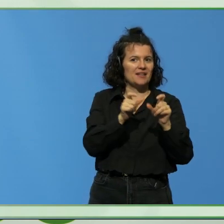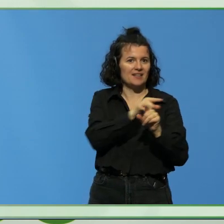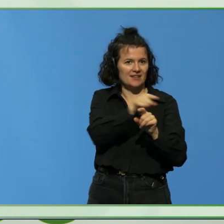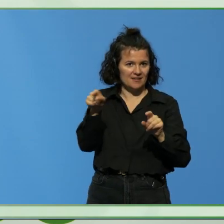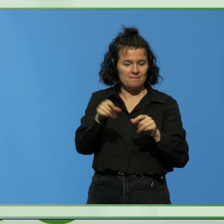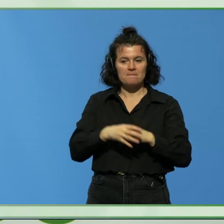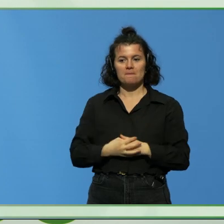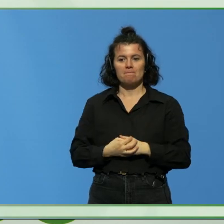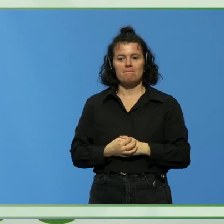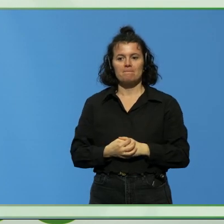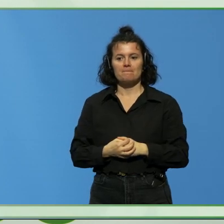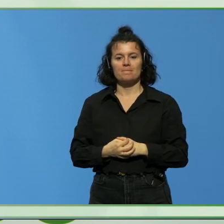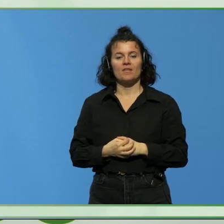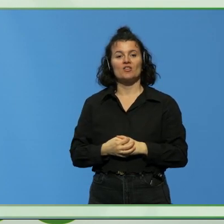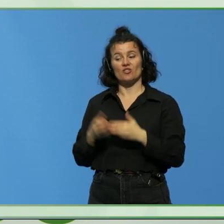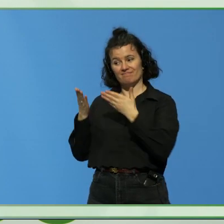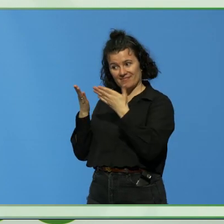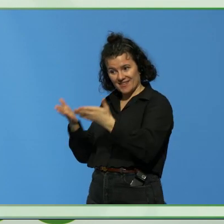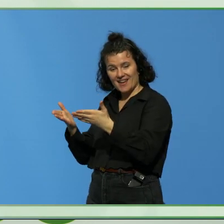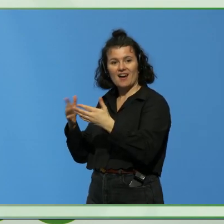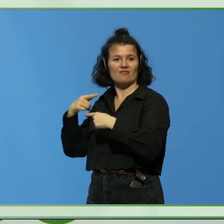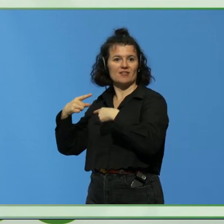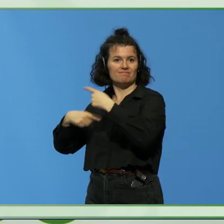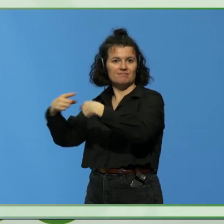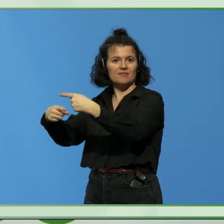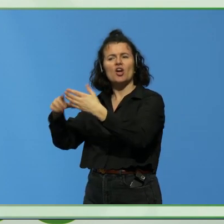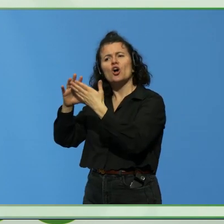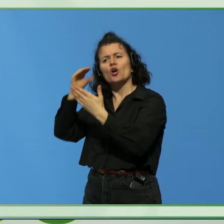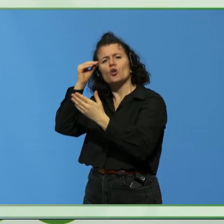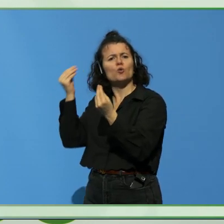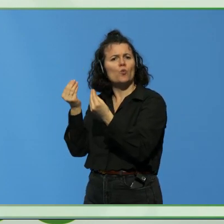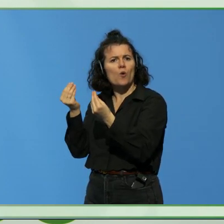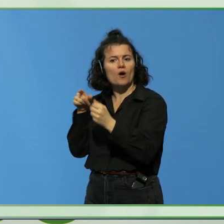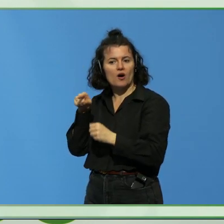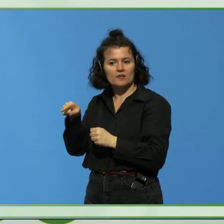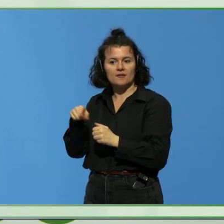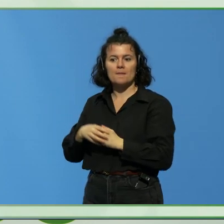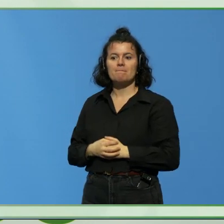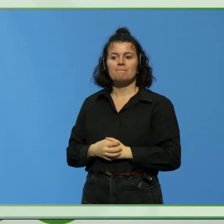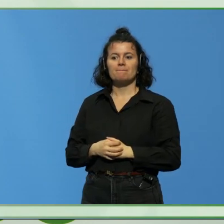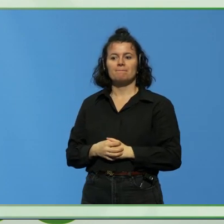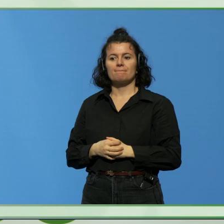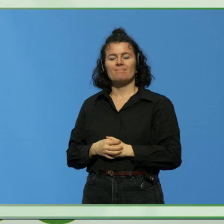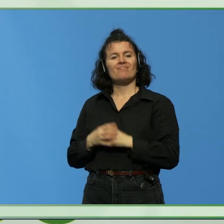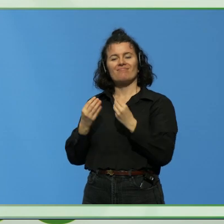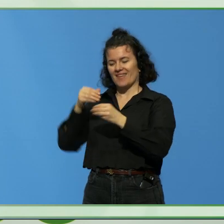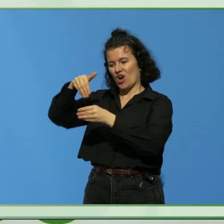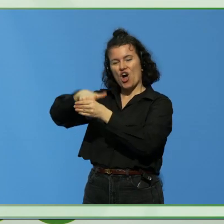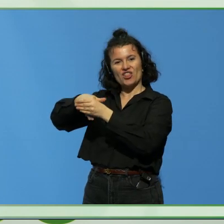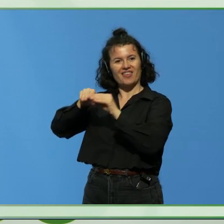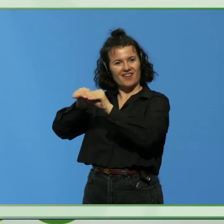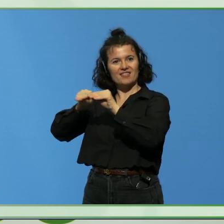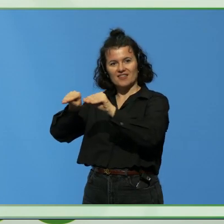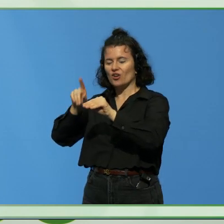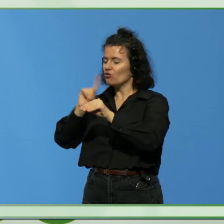process is, again, that it's not so much about the content. Ultimately, founders, we are guiding them